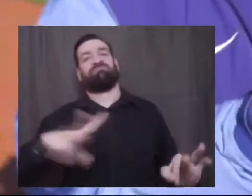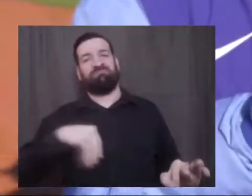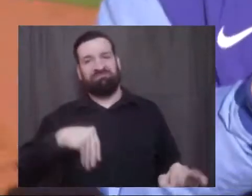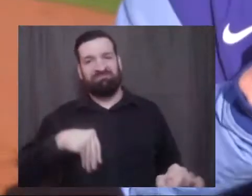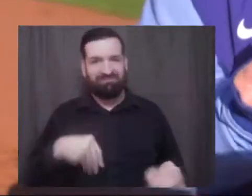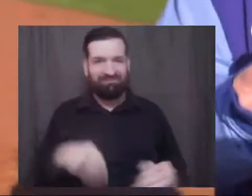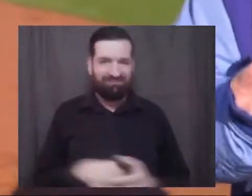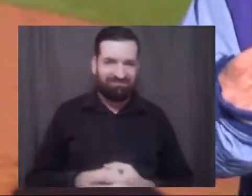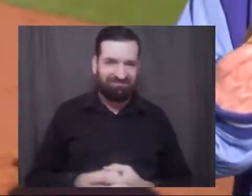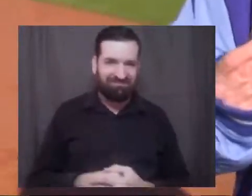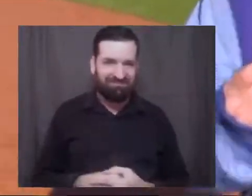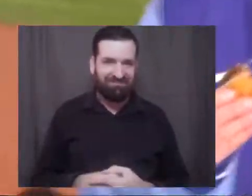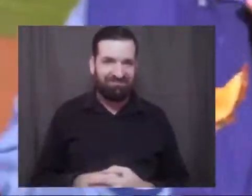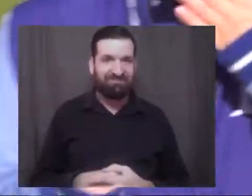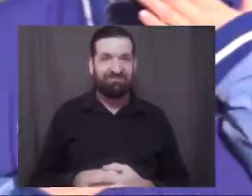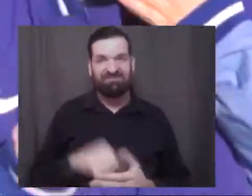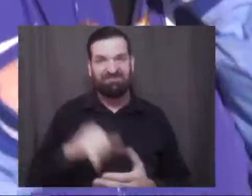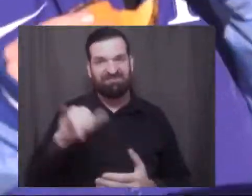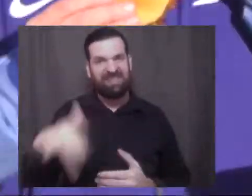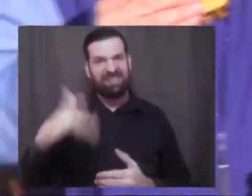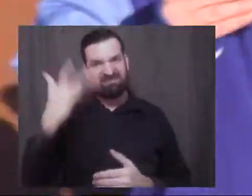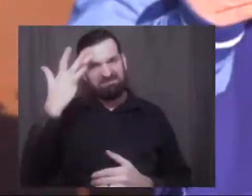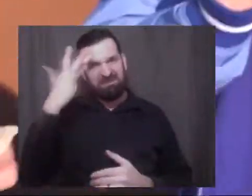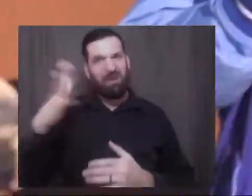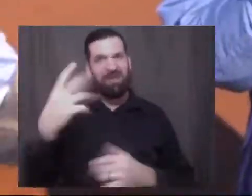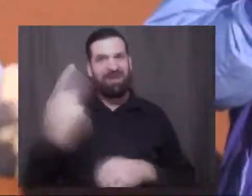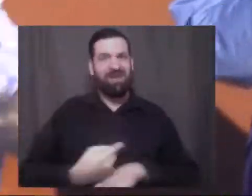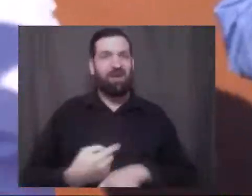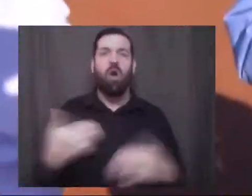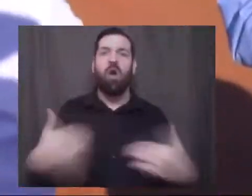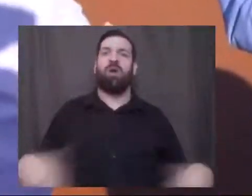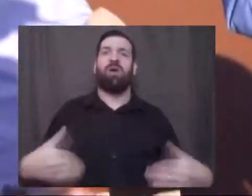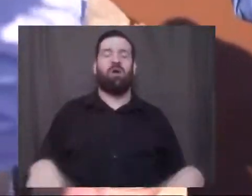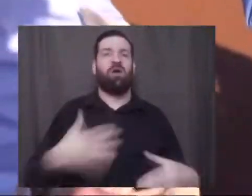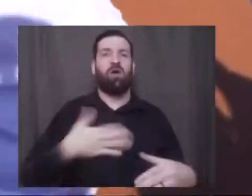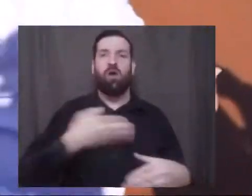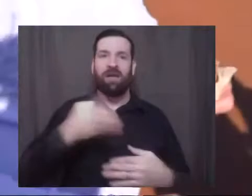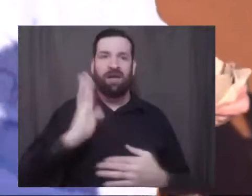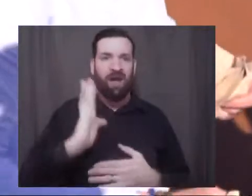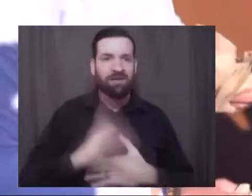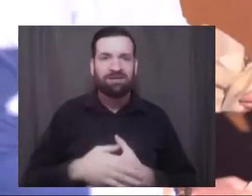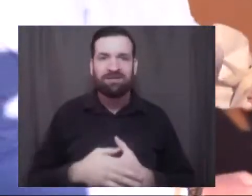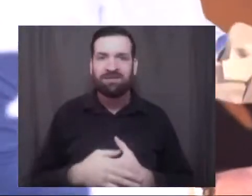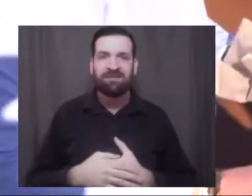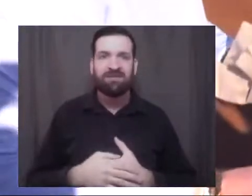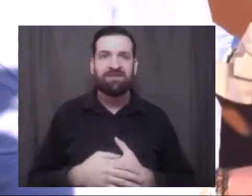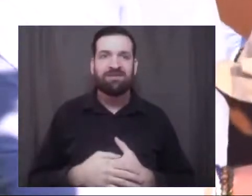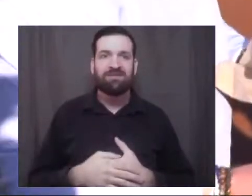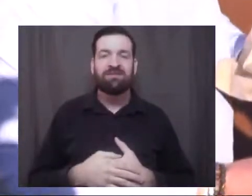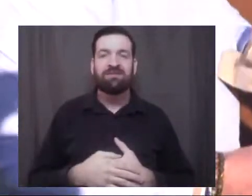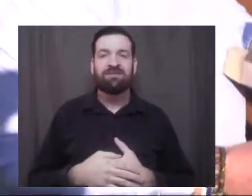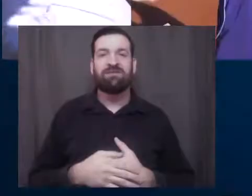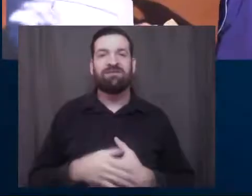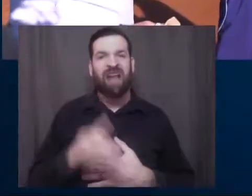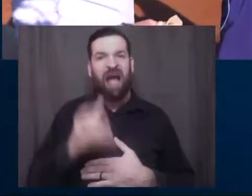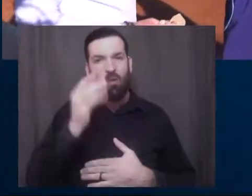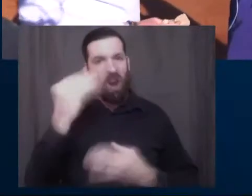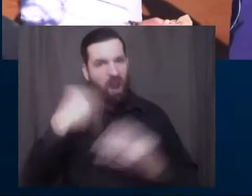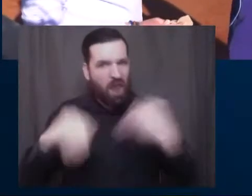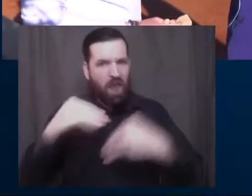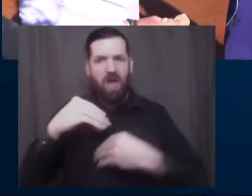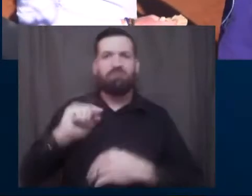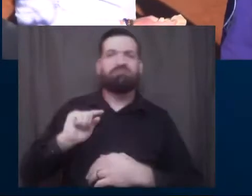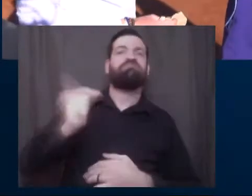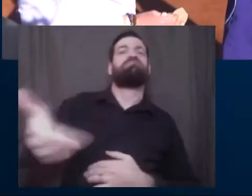Okay, this is the splurge of the day. Absolutely. Oh my God, I'm I'm going to chow down on this. Alexis, I'm going to send it back over to you so you can